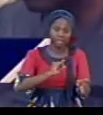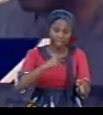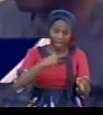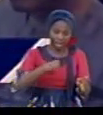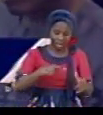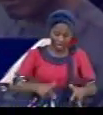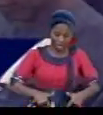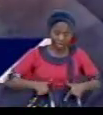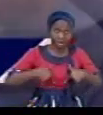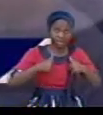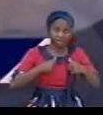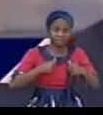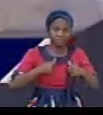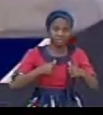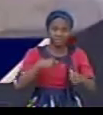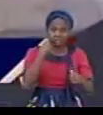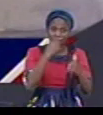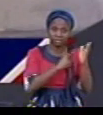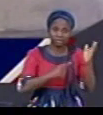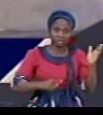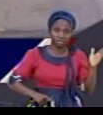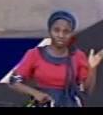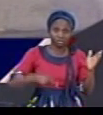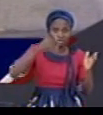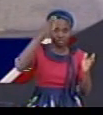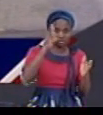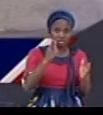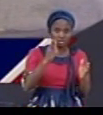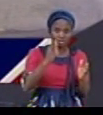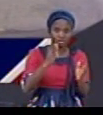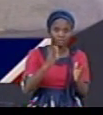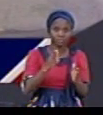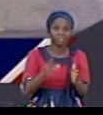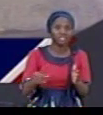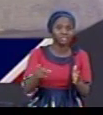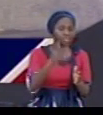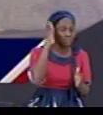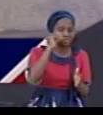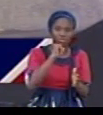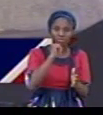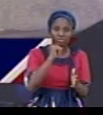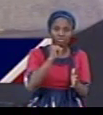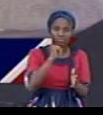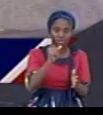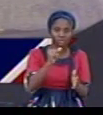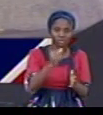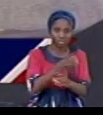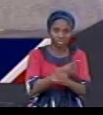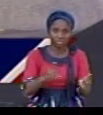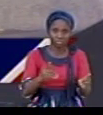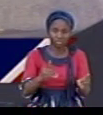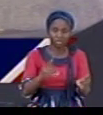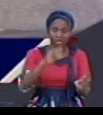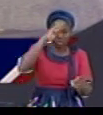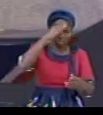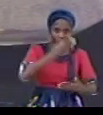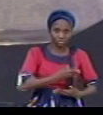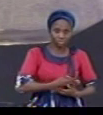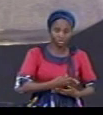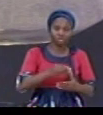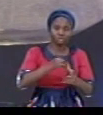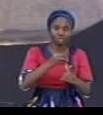Lord God, they shall deliver neither son nor daughter. That's just saying